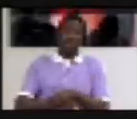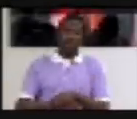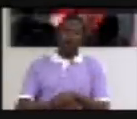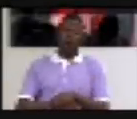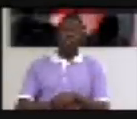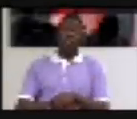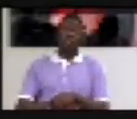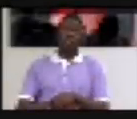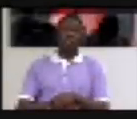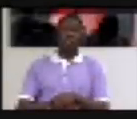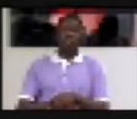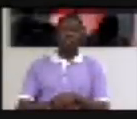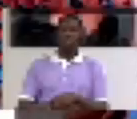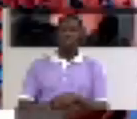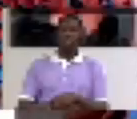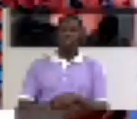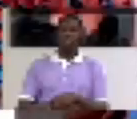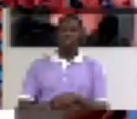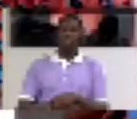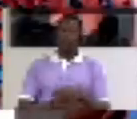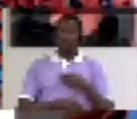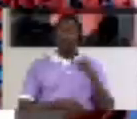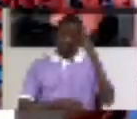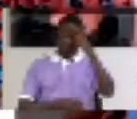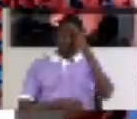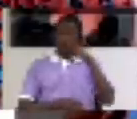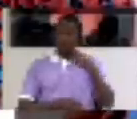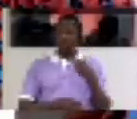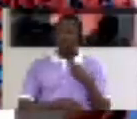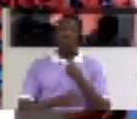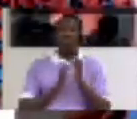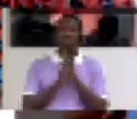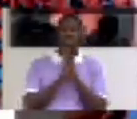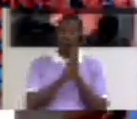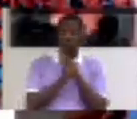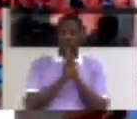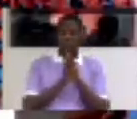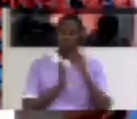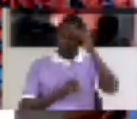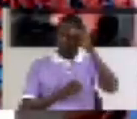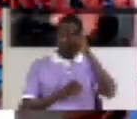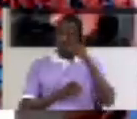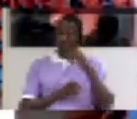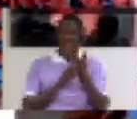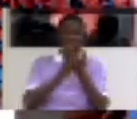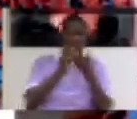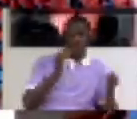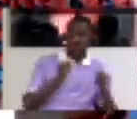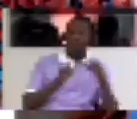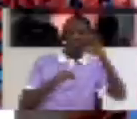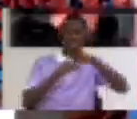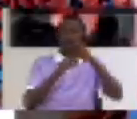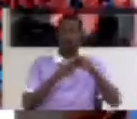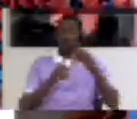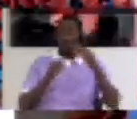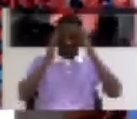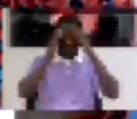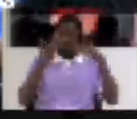No, definitely the reason of the opposition parties boycotting the election, that I would not know. Yes, because I was not then with